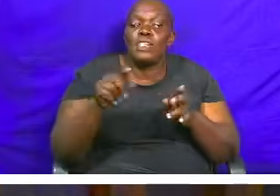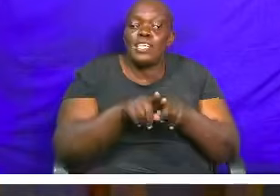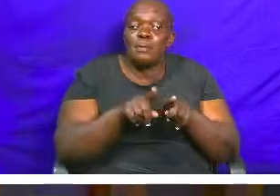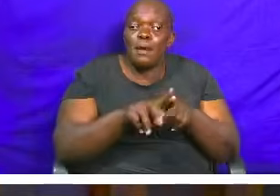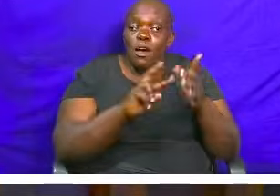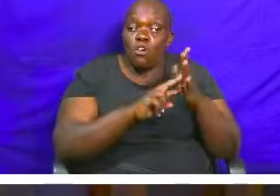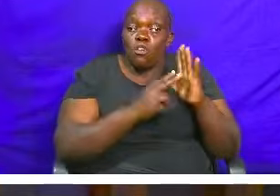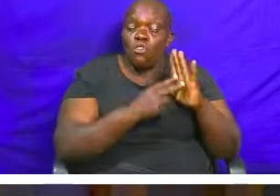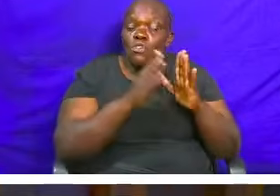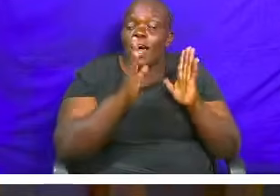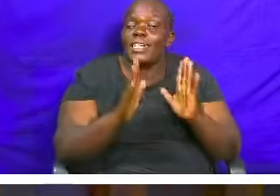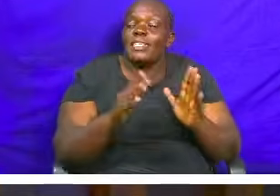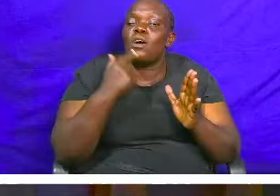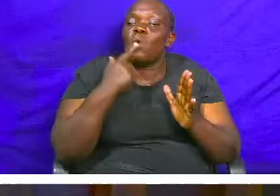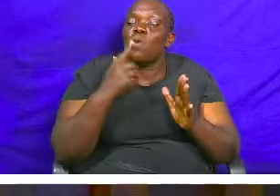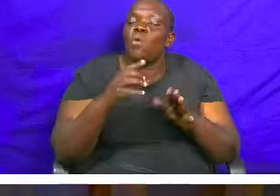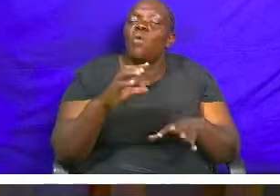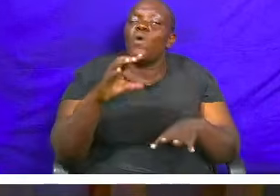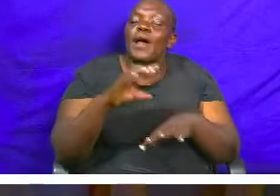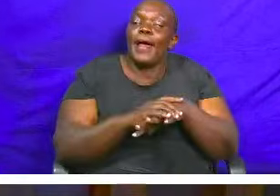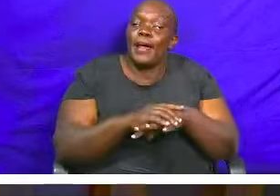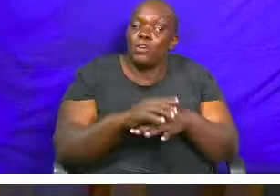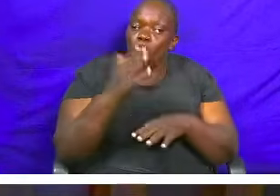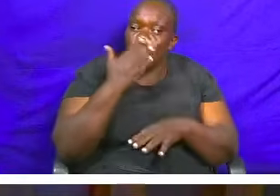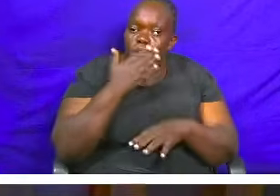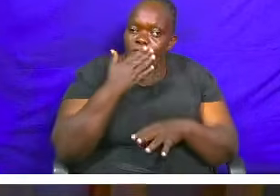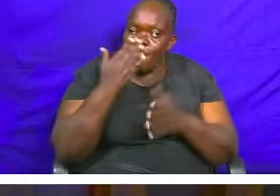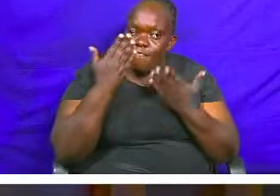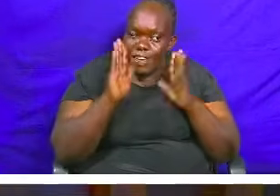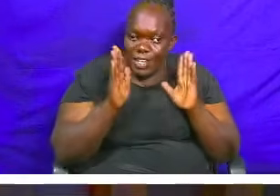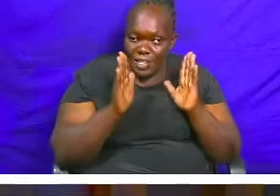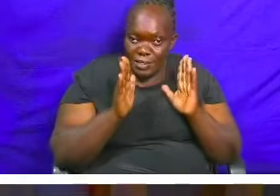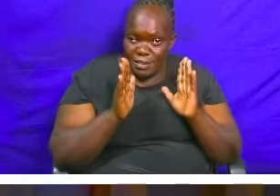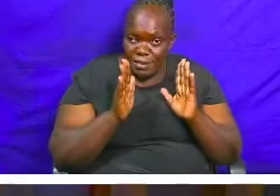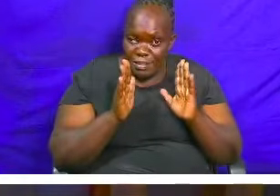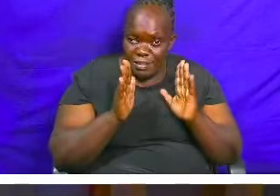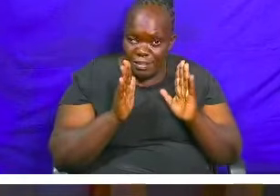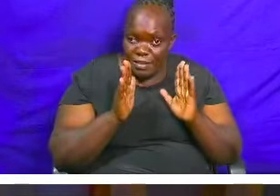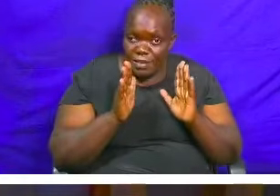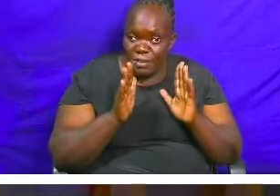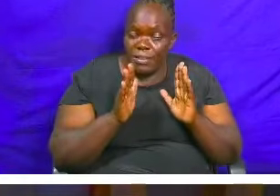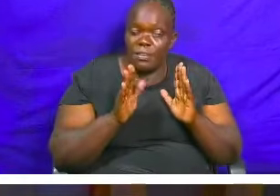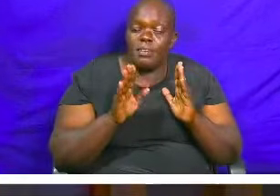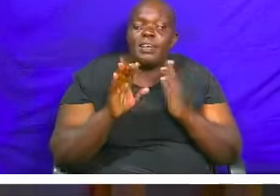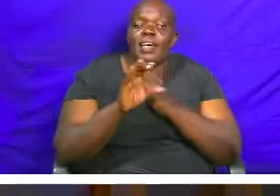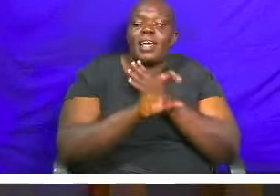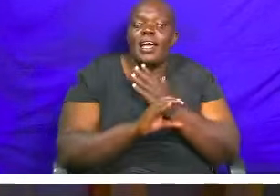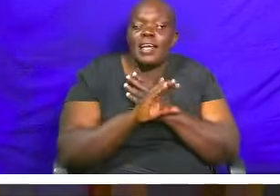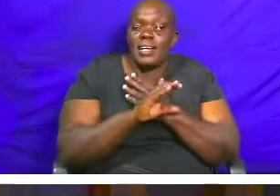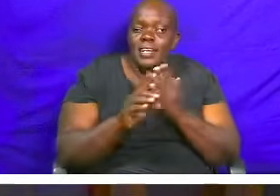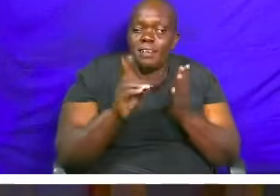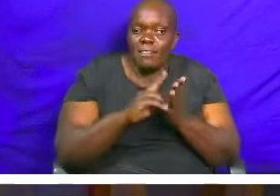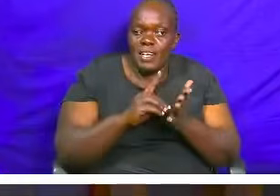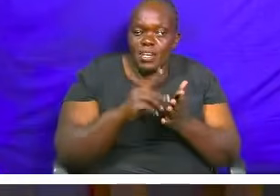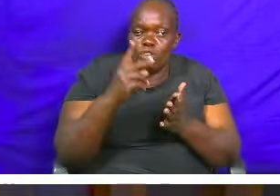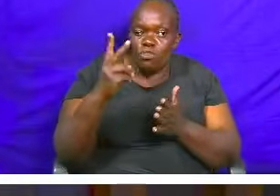who has discovered oil, we have 50 blocks in Kenya. 50 of them. The country is divided into 50 blocks. So if you have a